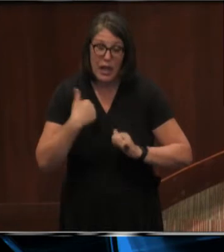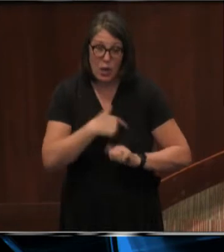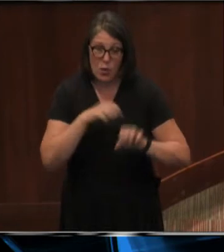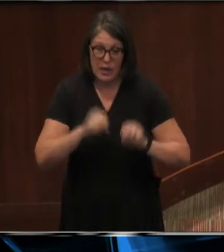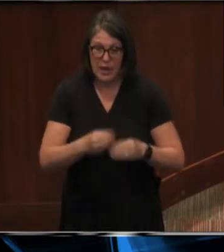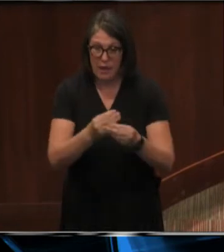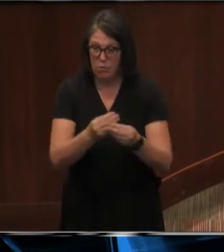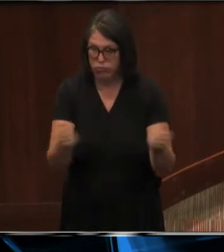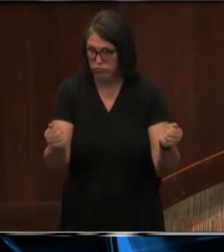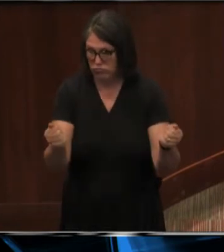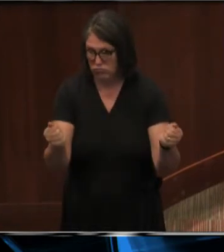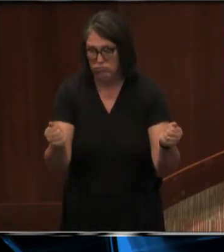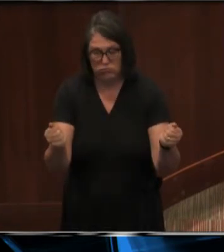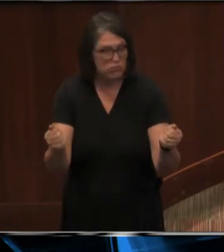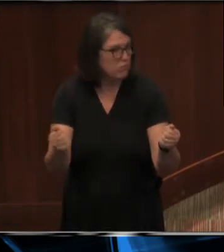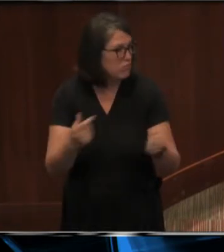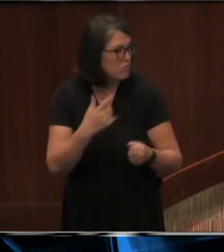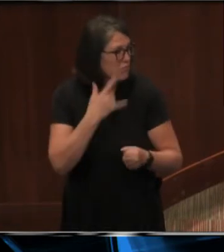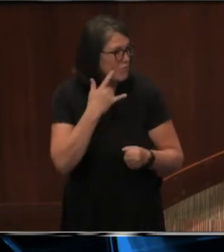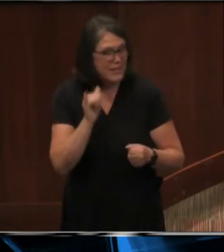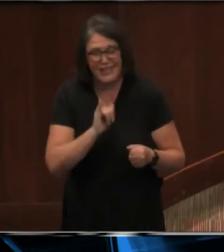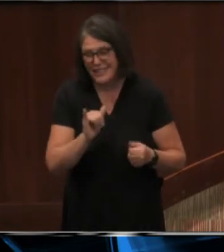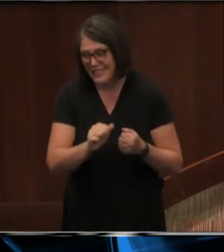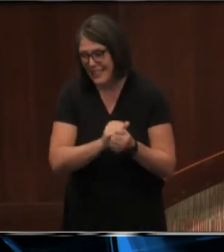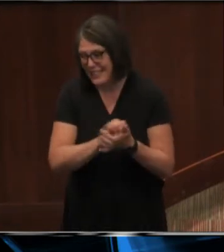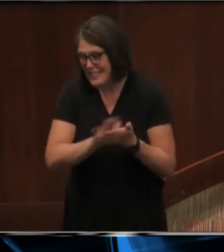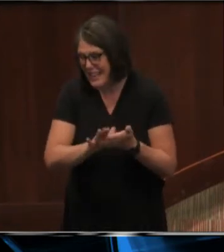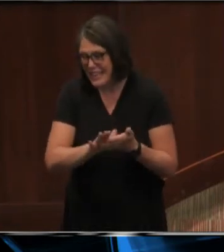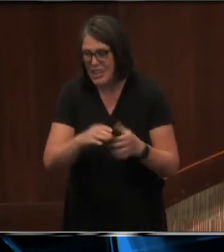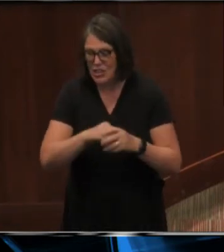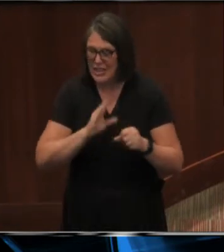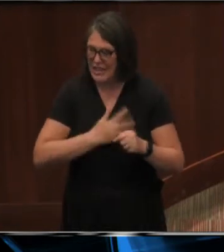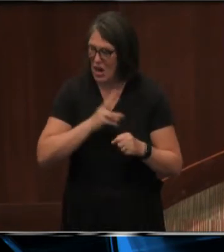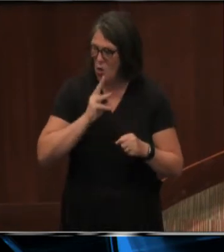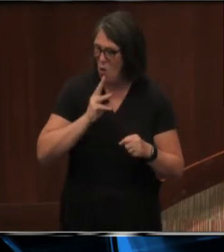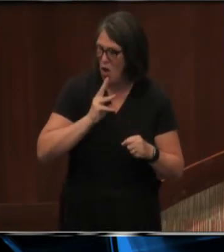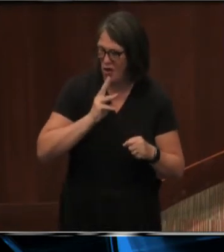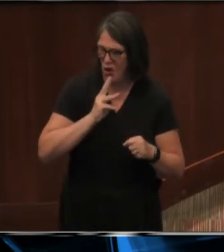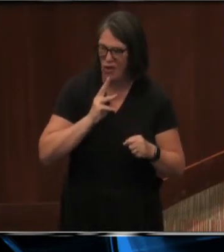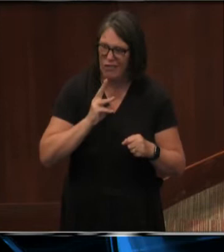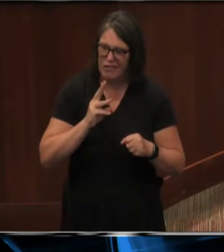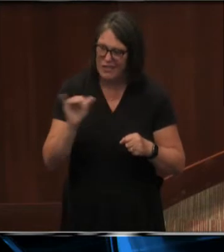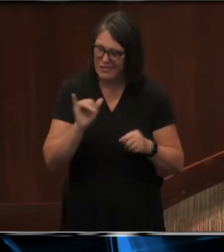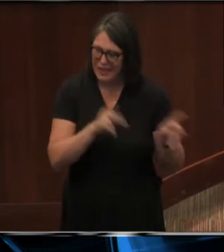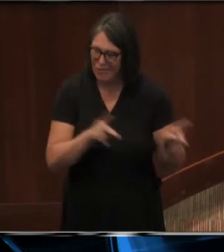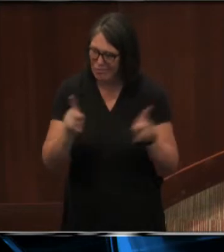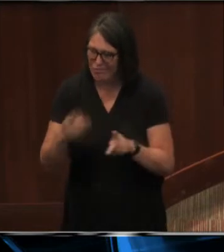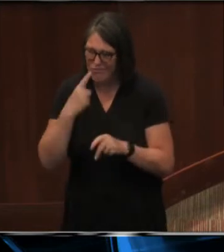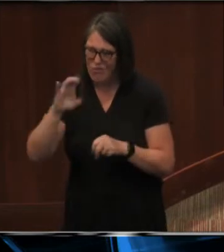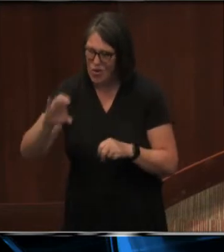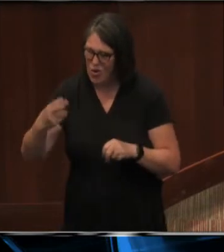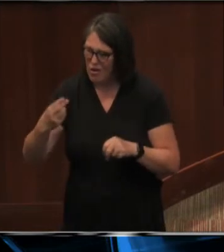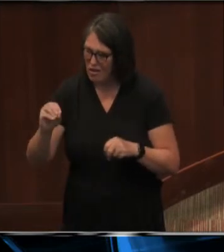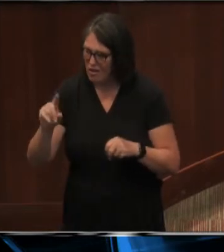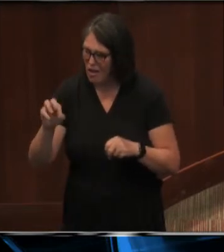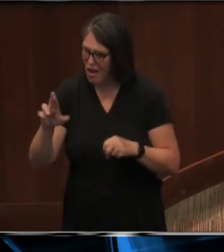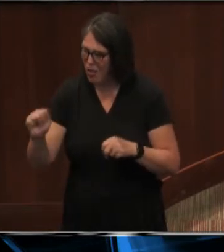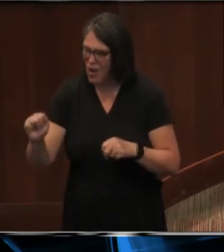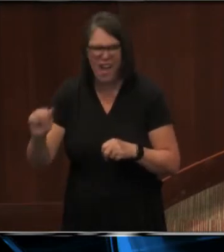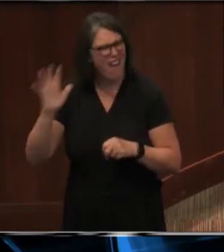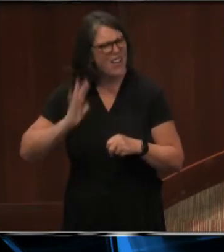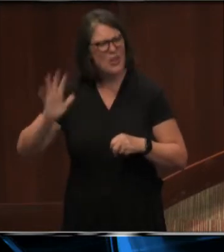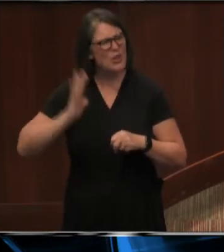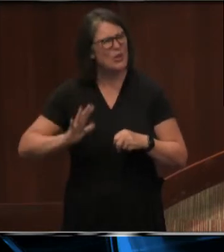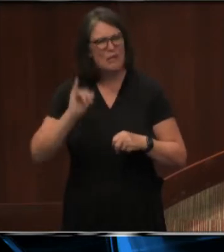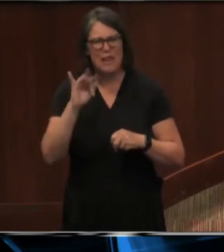rid of it. And it's like the sanitation, in our water systems for cholera. Right? I mean, it used to be